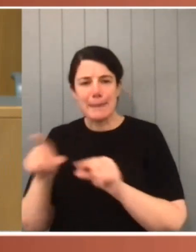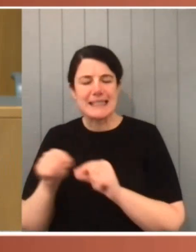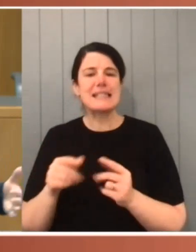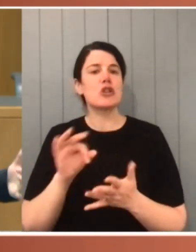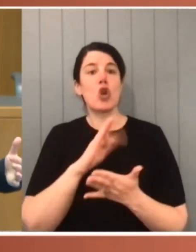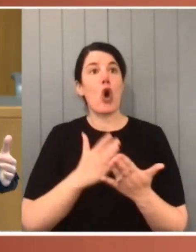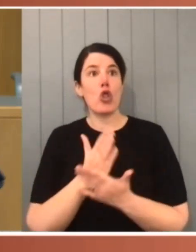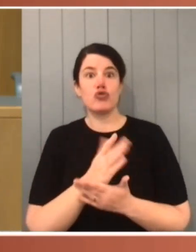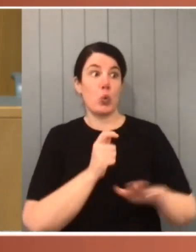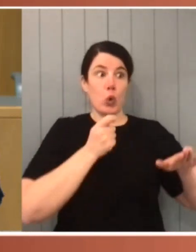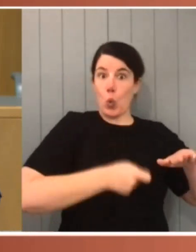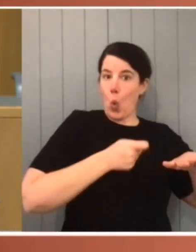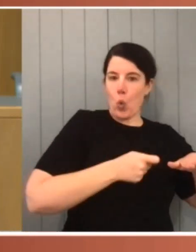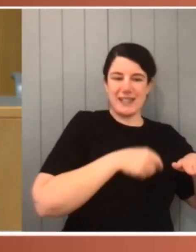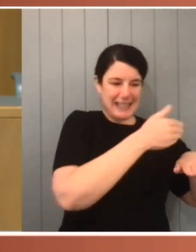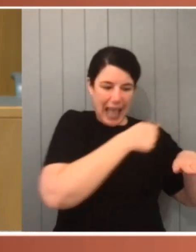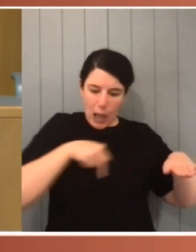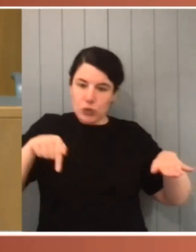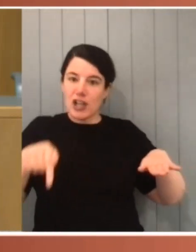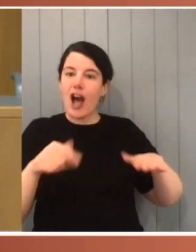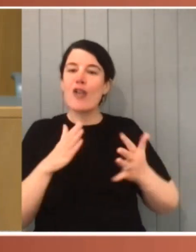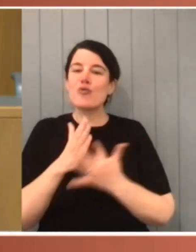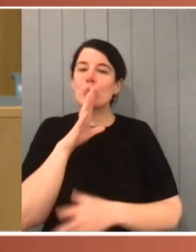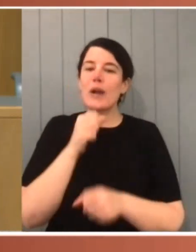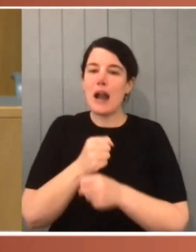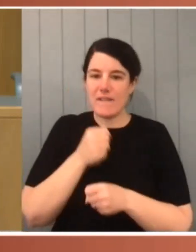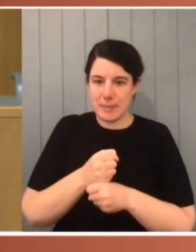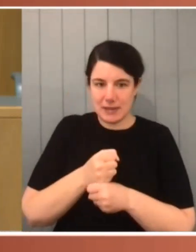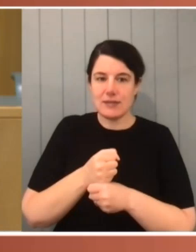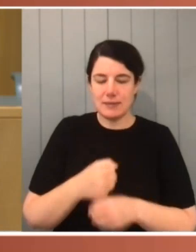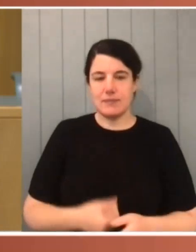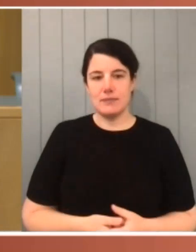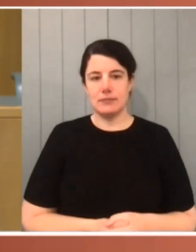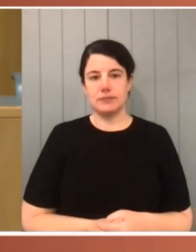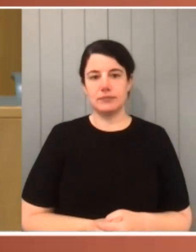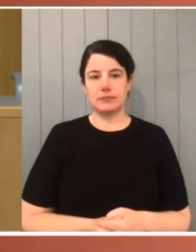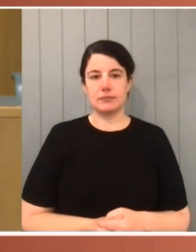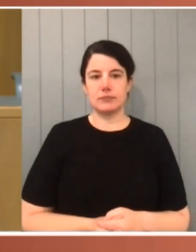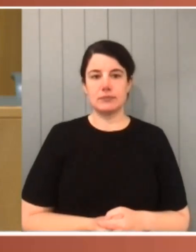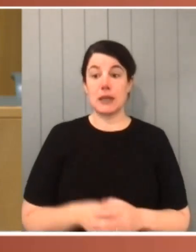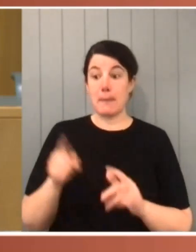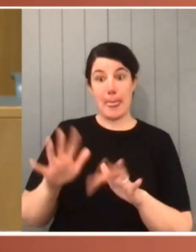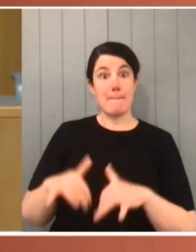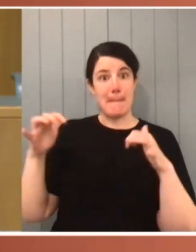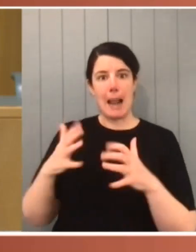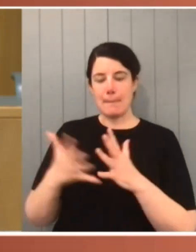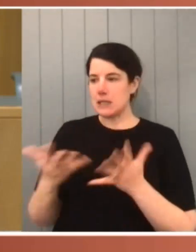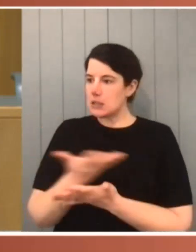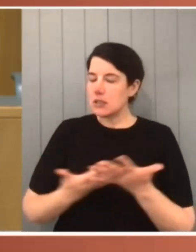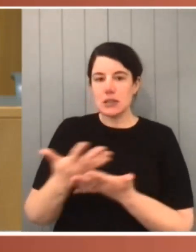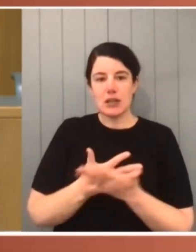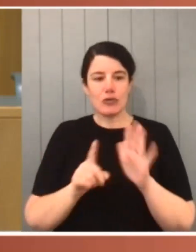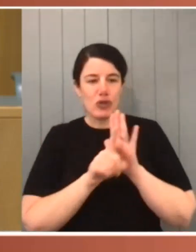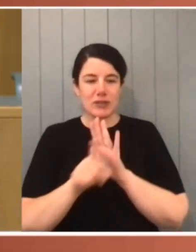exists outside, so to speak, the democratic system, outside the parliamentary system, but by the parliament itself. And obviously members of parliament